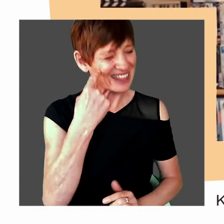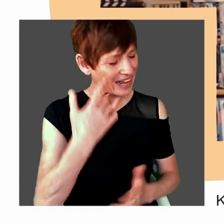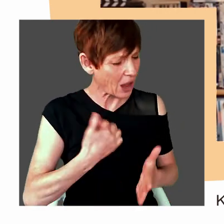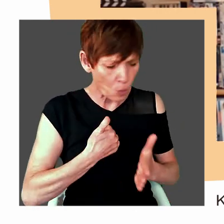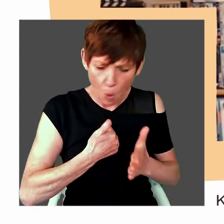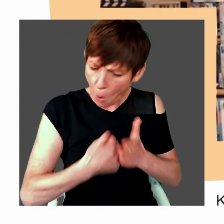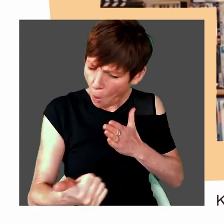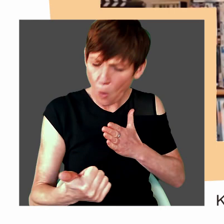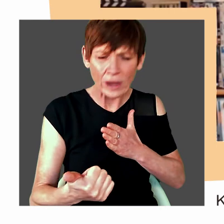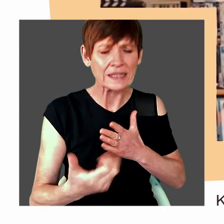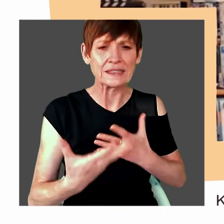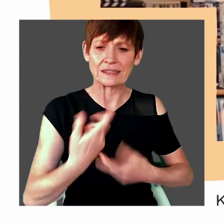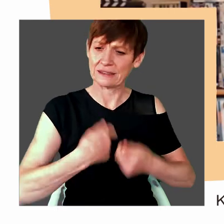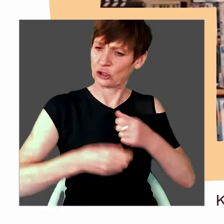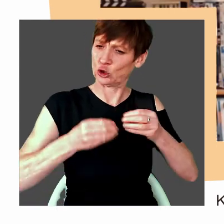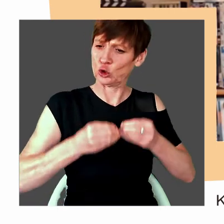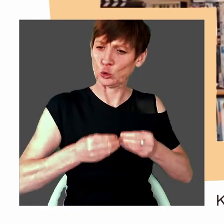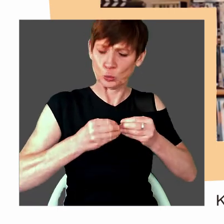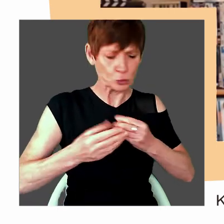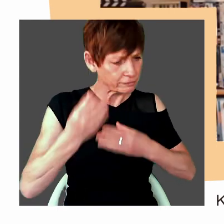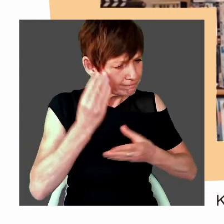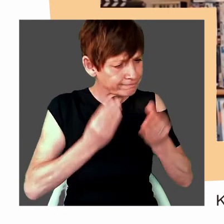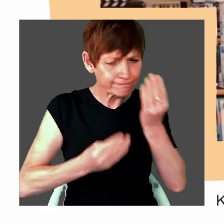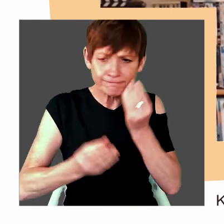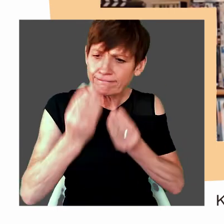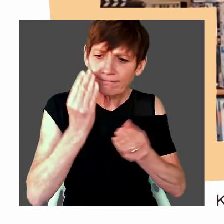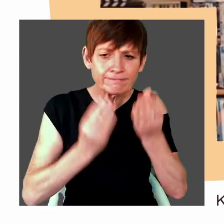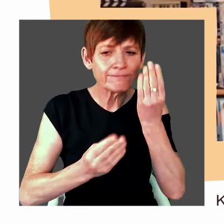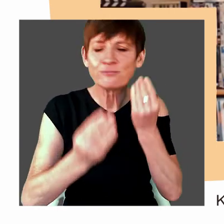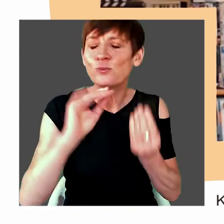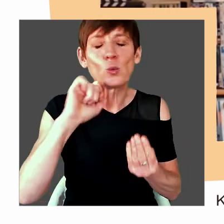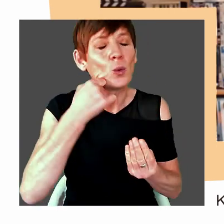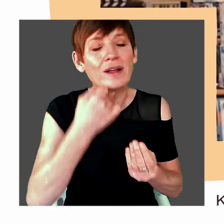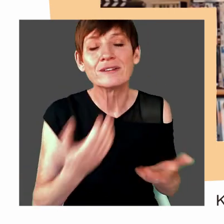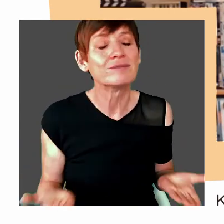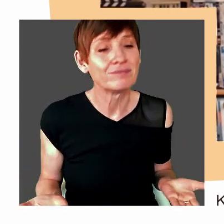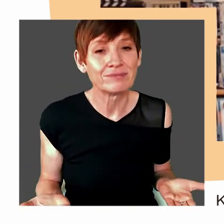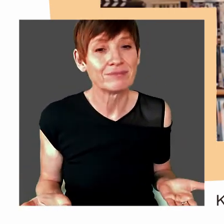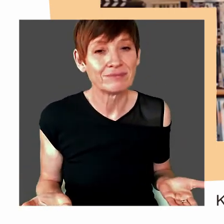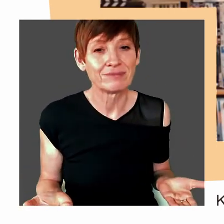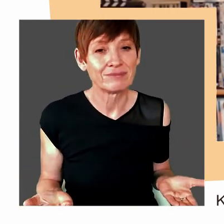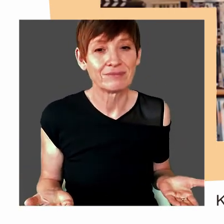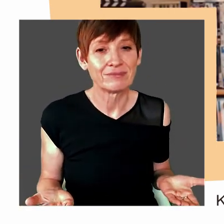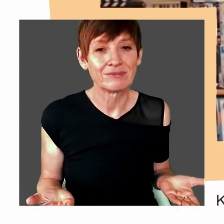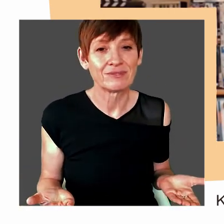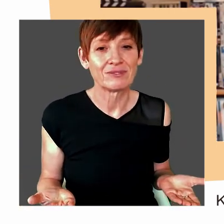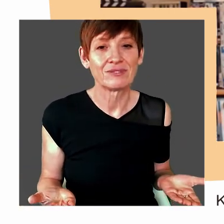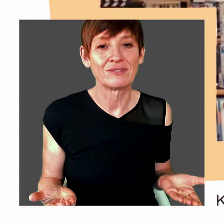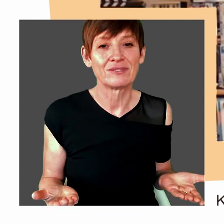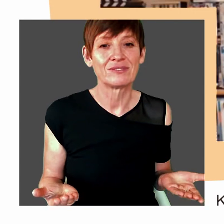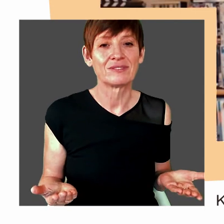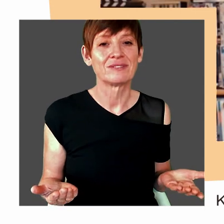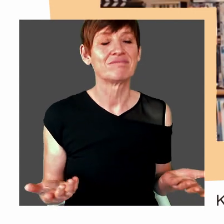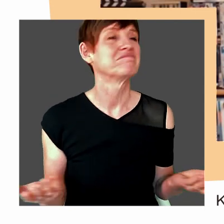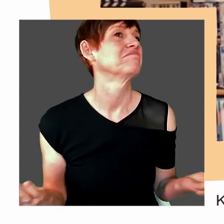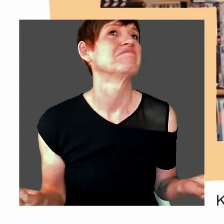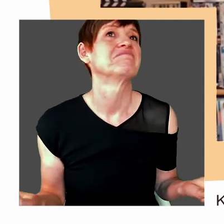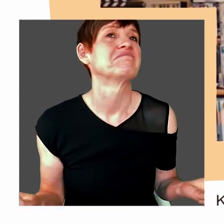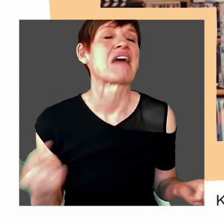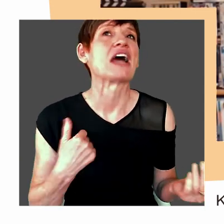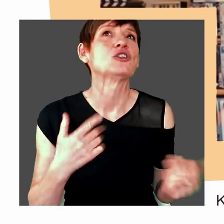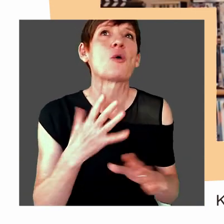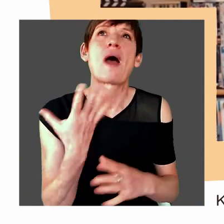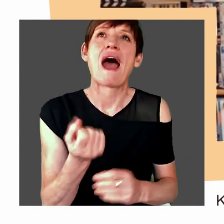and I don't think very, you know, big image of myself in future. I